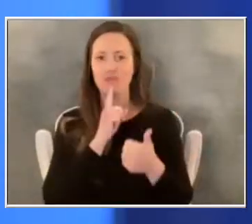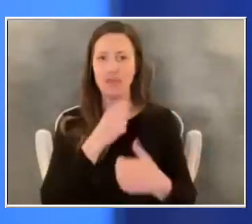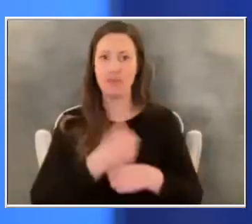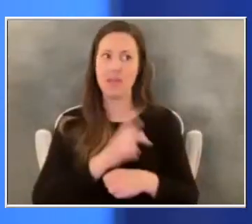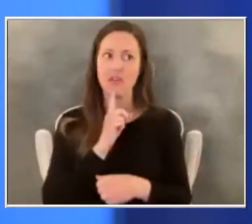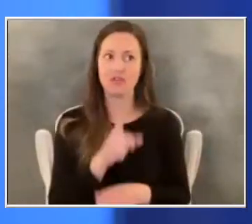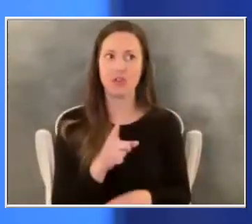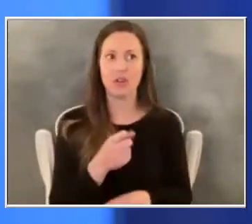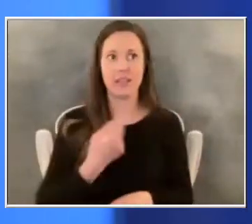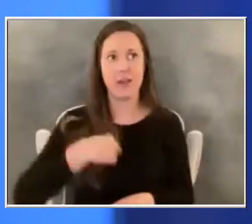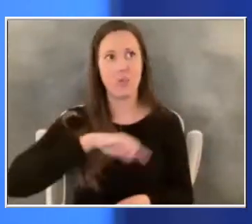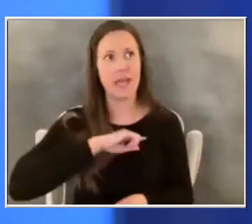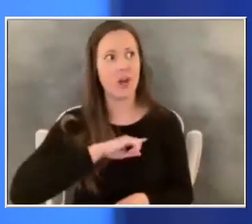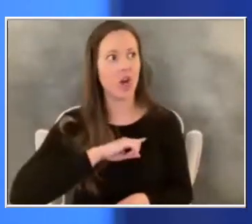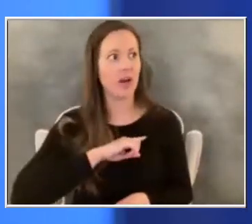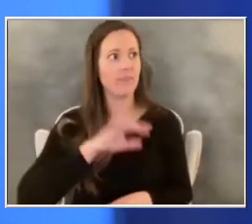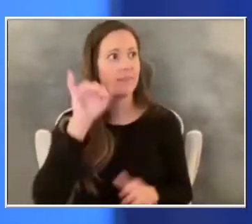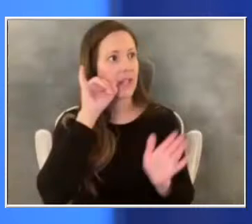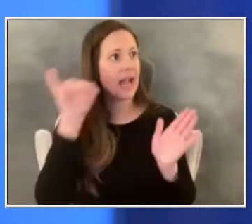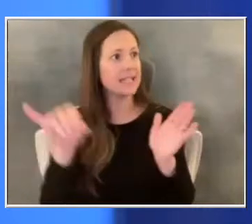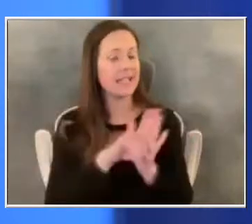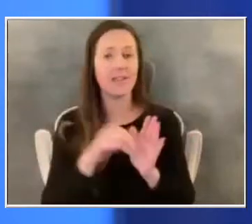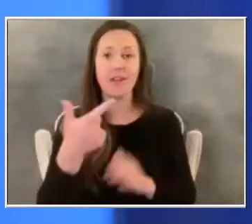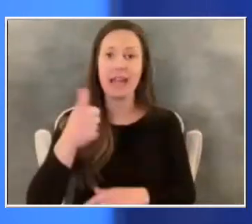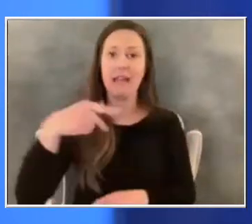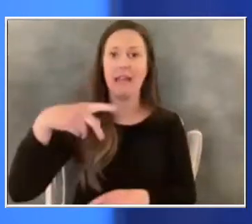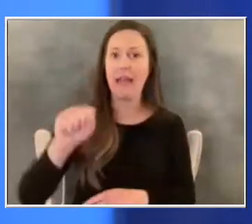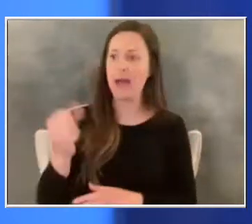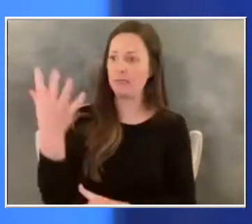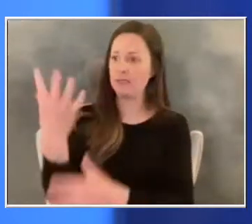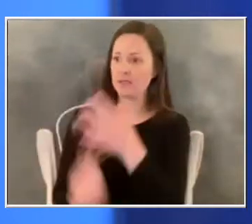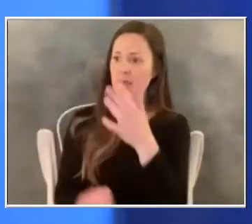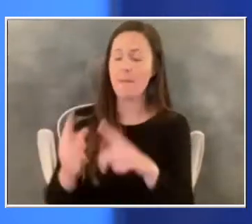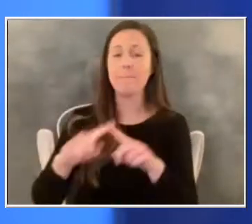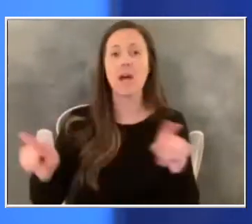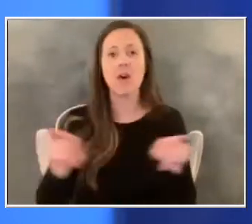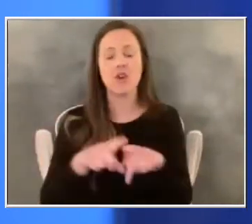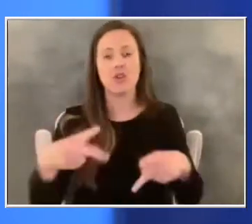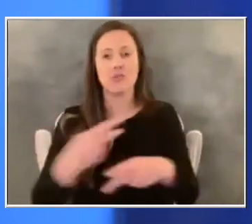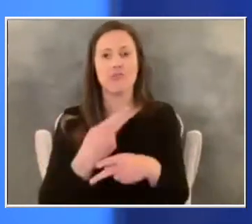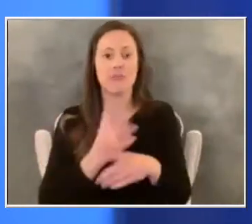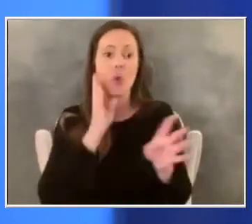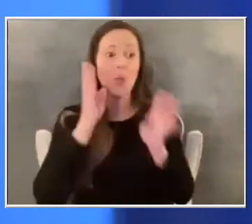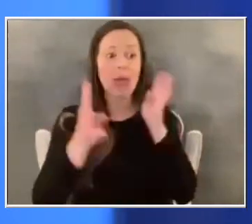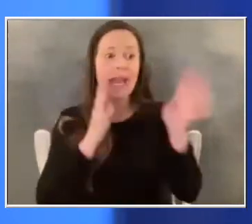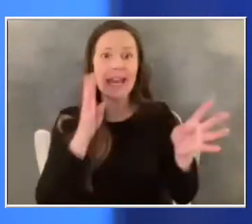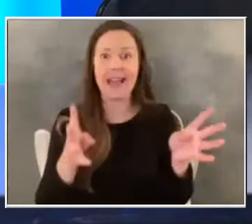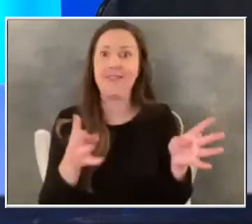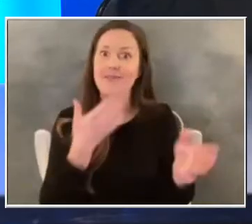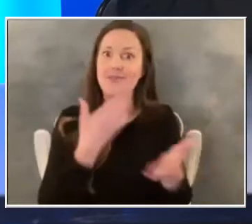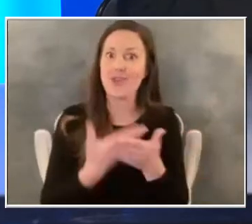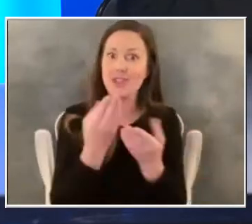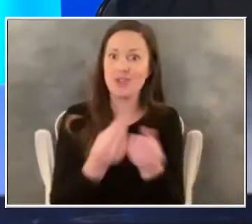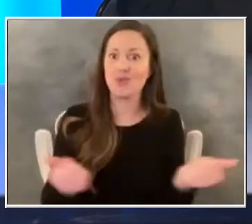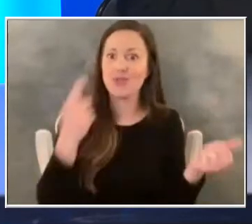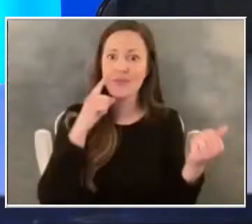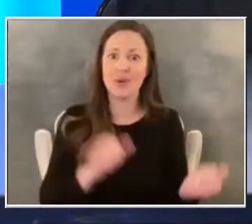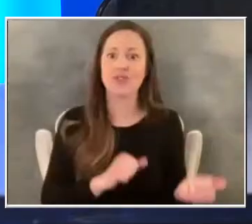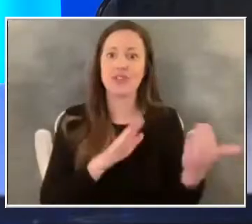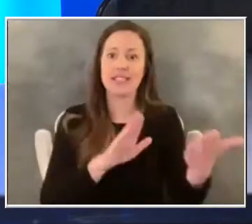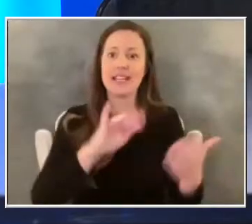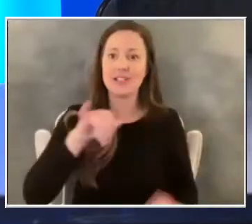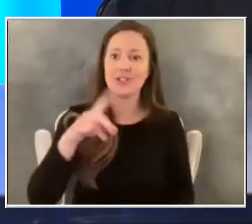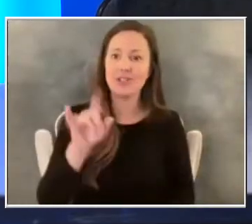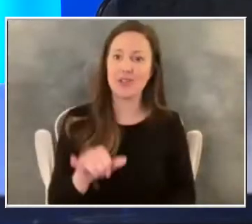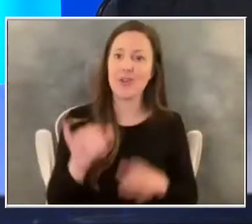not only identifying the gaps, but finding creative, innovative solutions for addressing them. Jody, always great to have you.